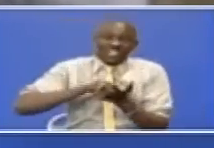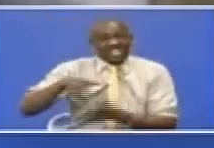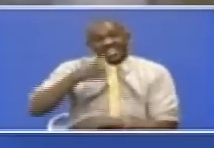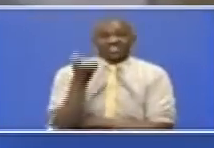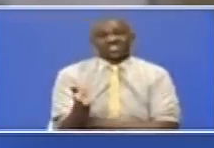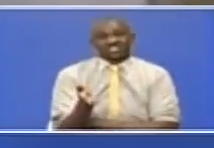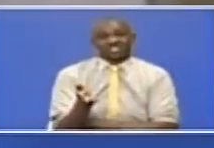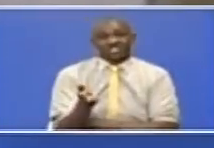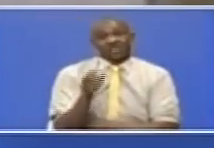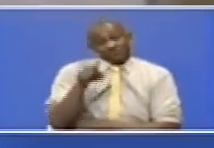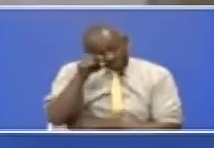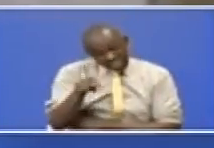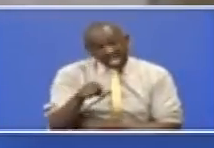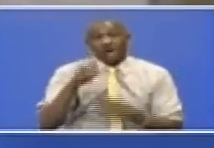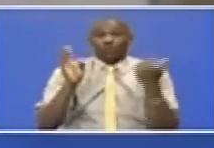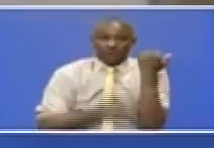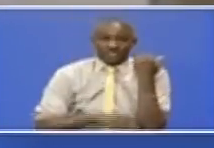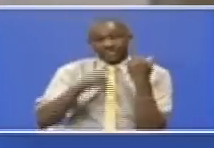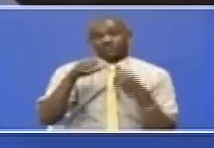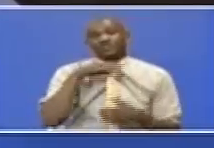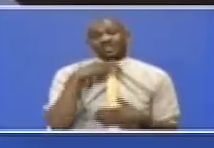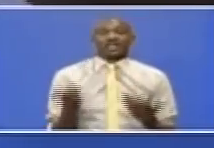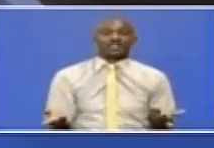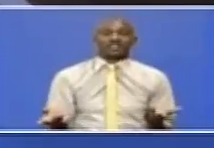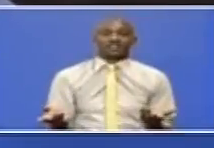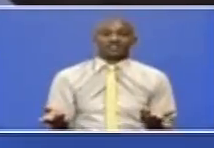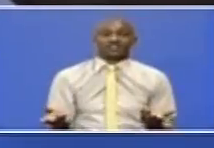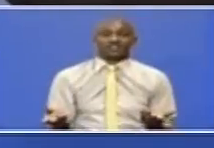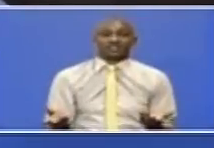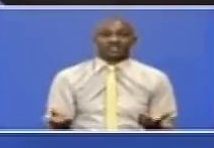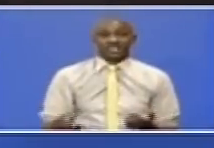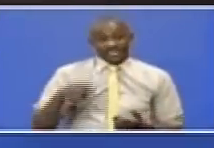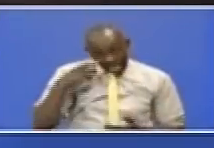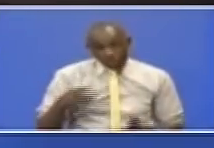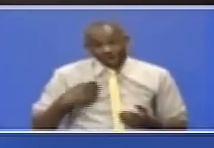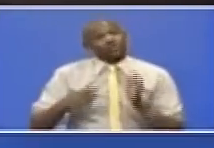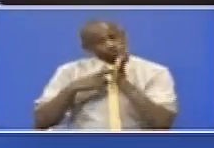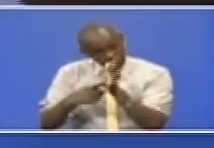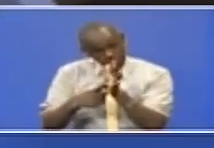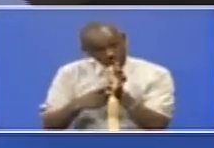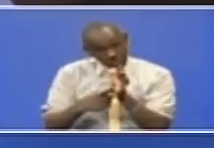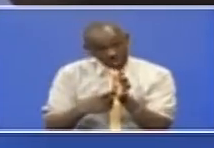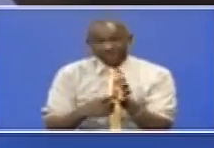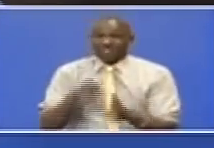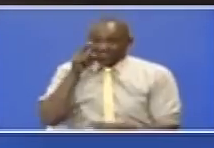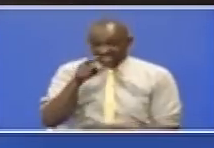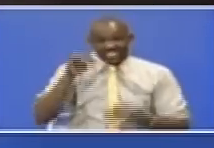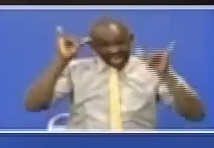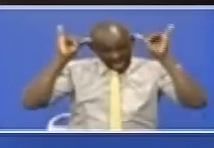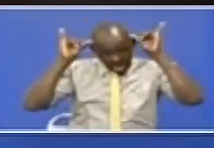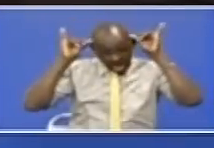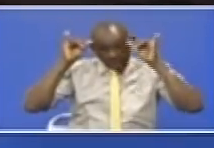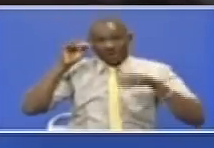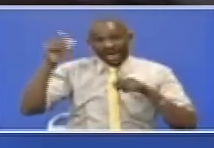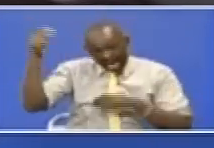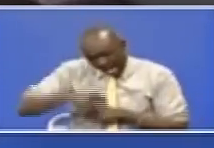and in extreme cases, these animals, they die. And just to demonstrate what happens, this animal